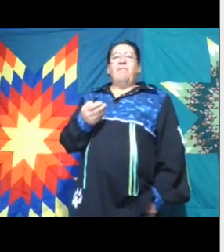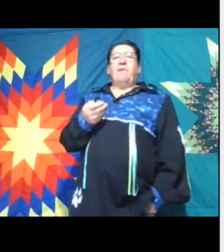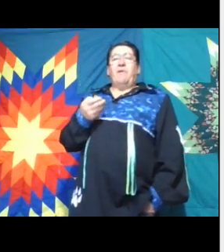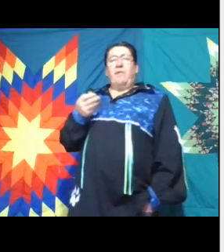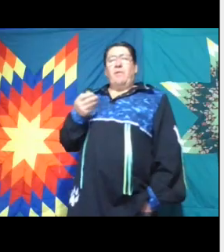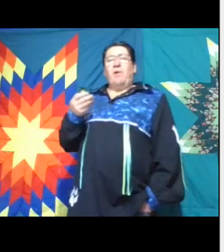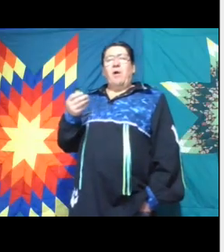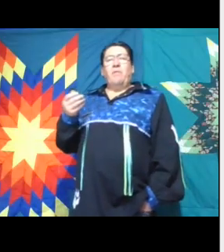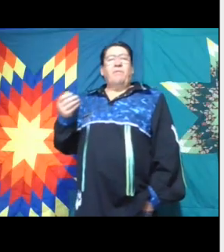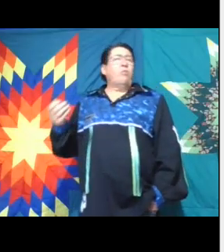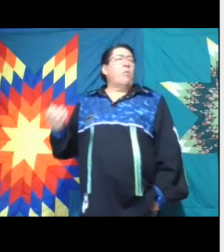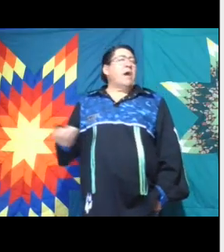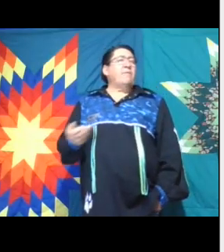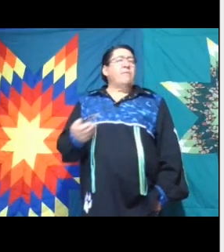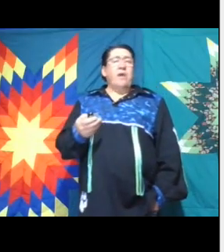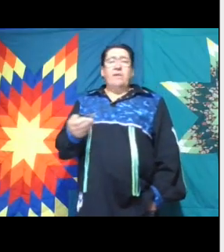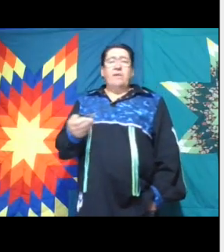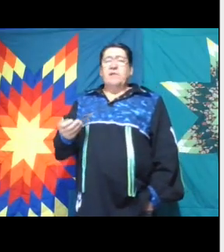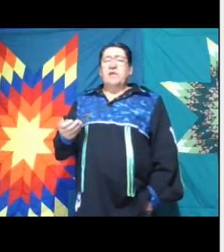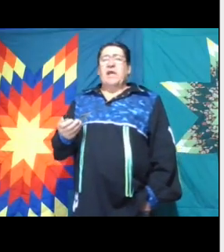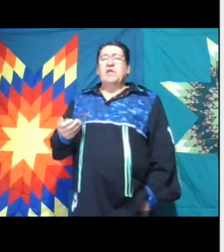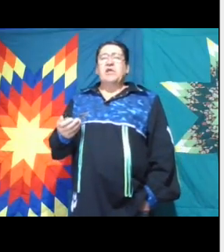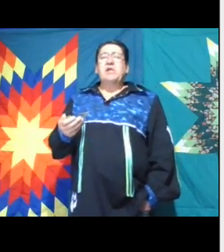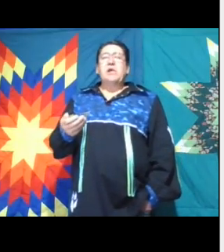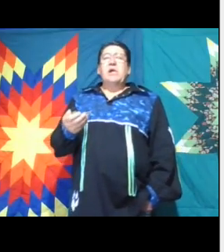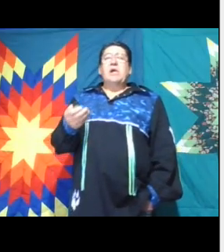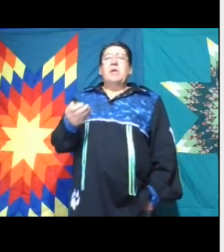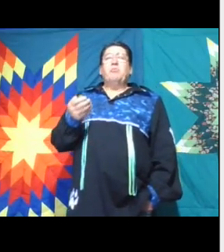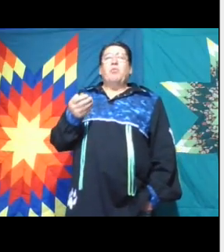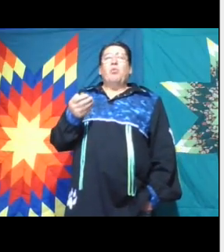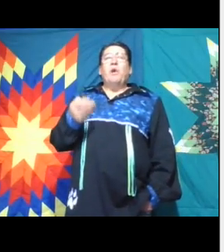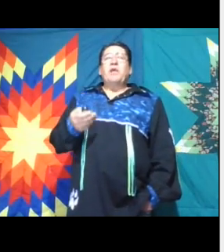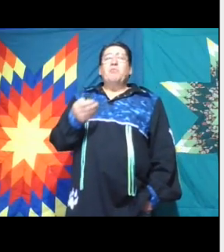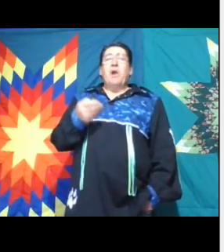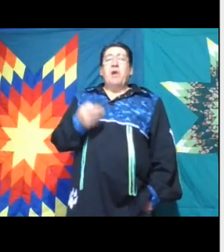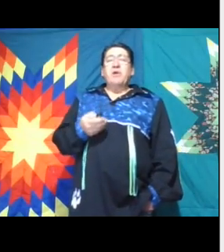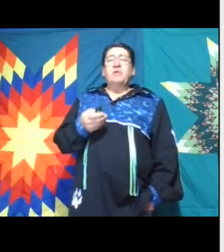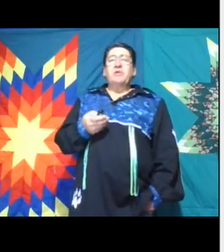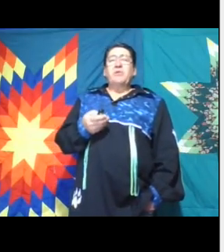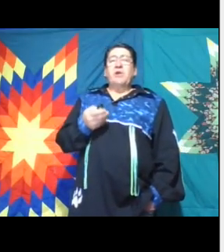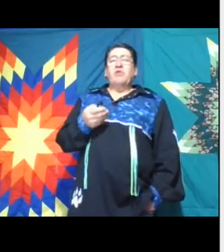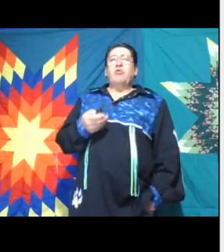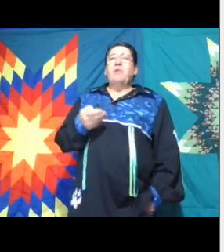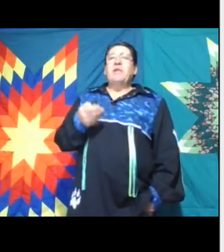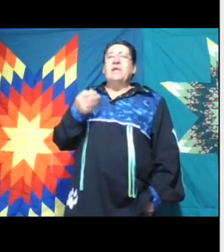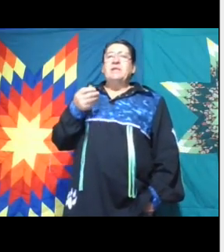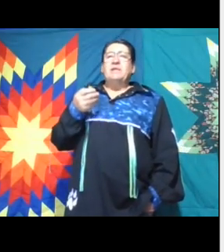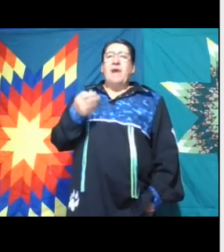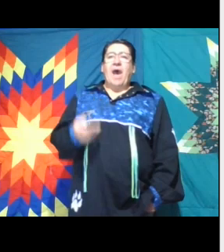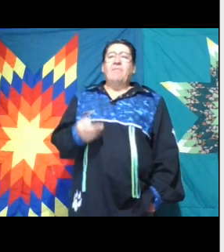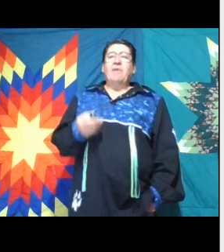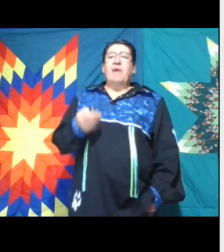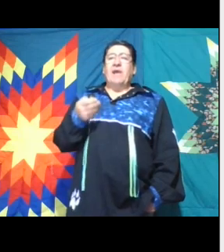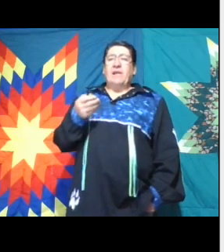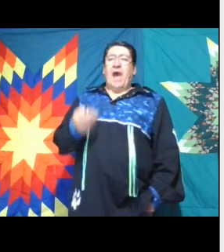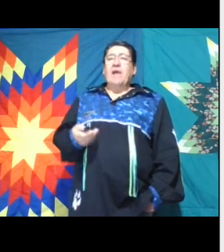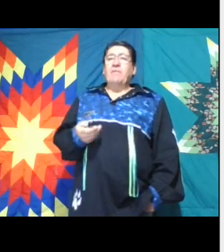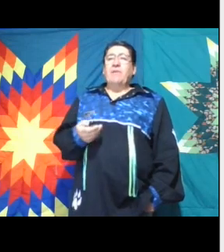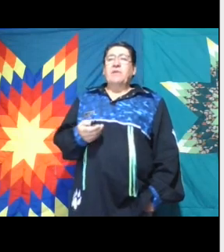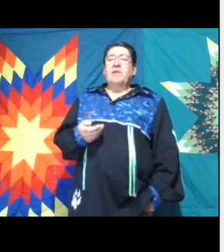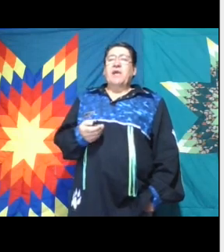have a wide variety of education. But one of the barriers to recruitment is having